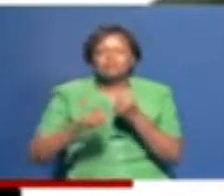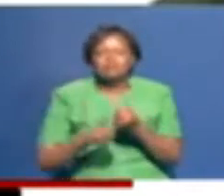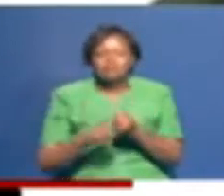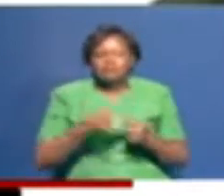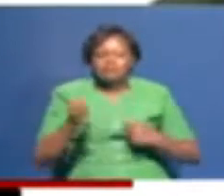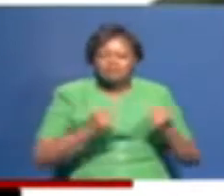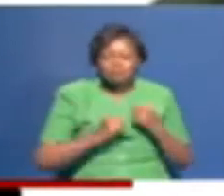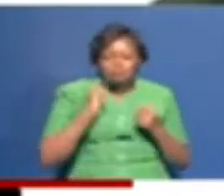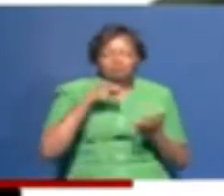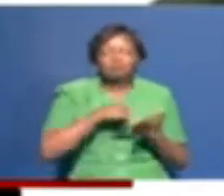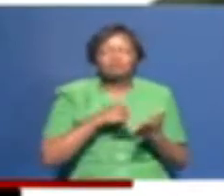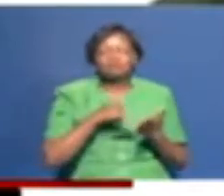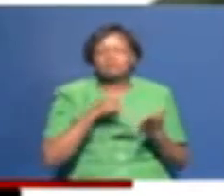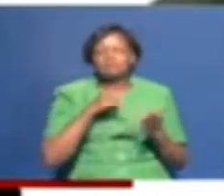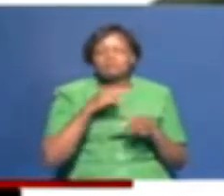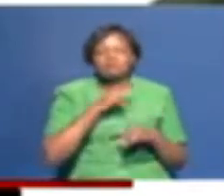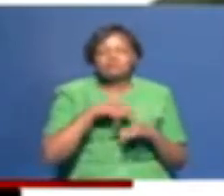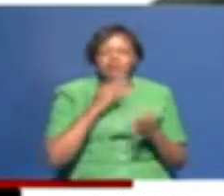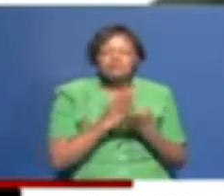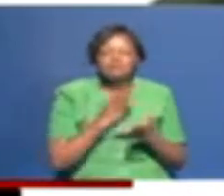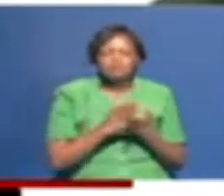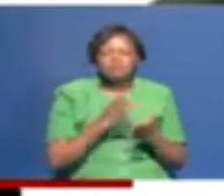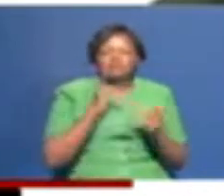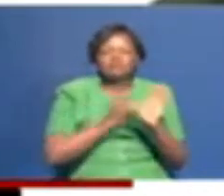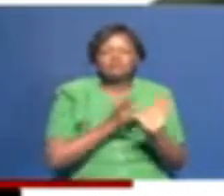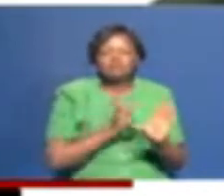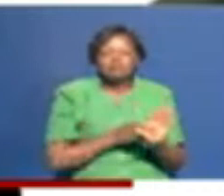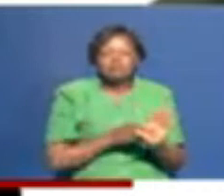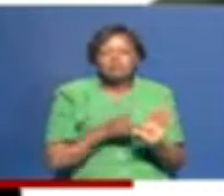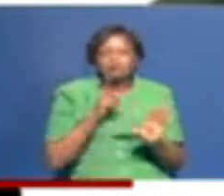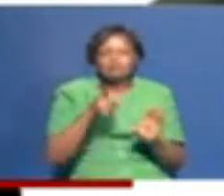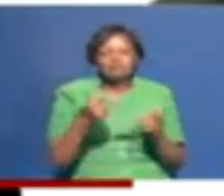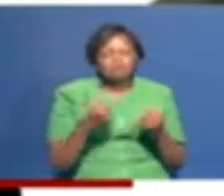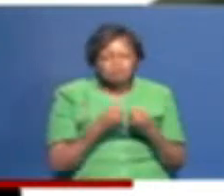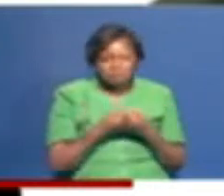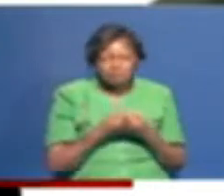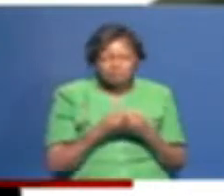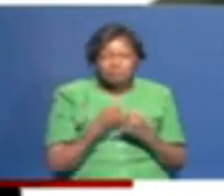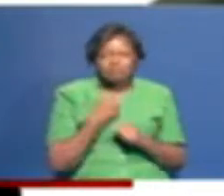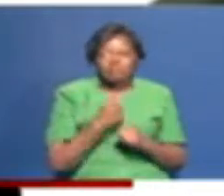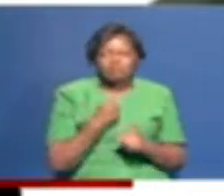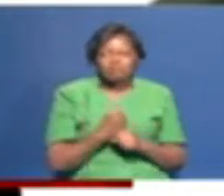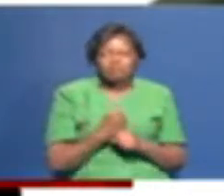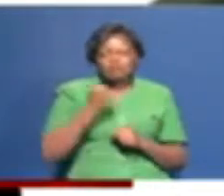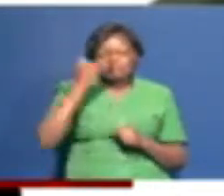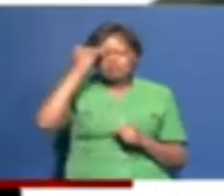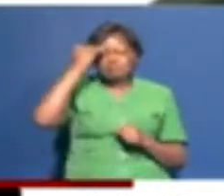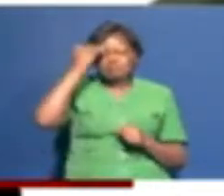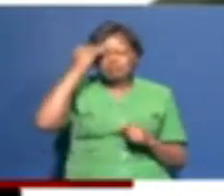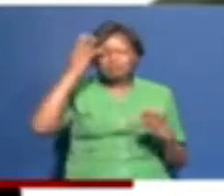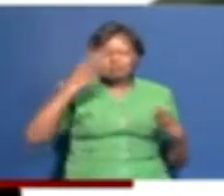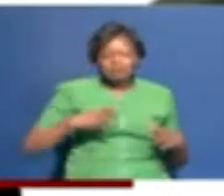seven nations that have confirmed participation in the 8th edition of the tournament held in remembrance of victims